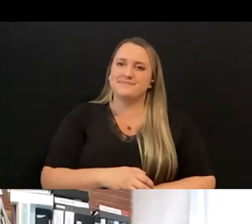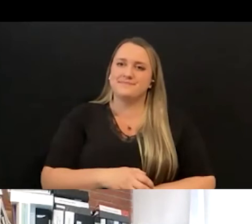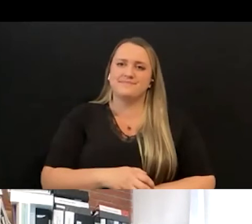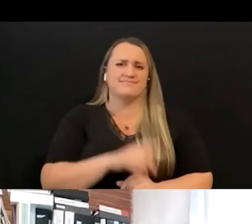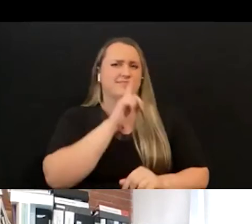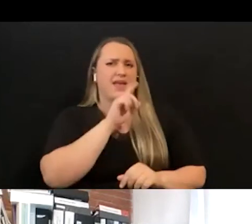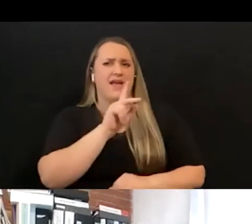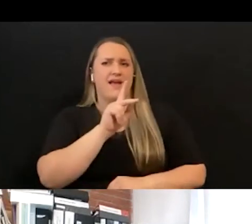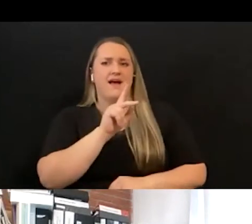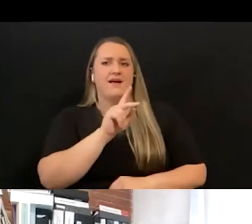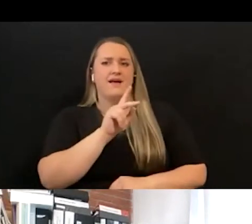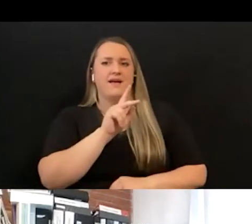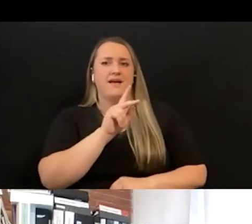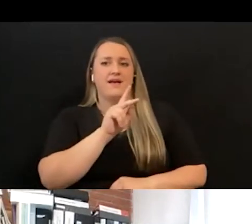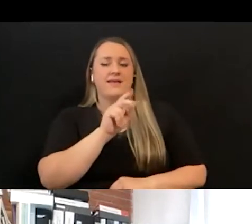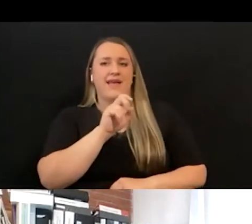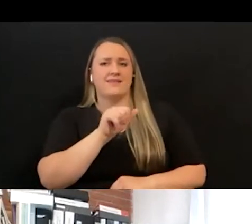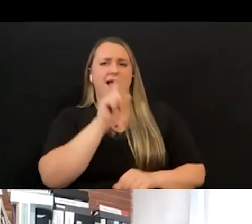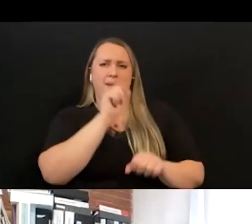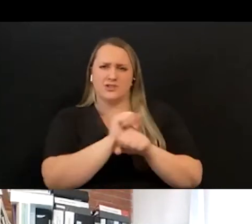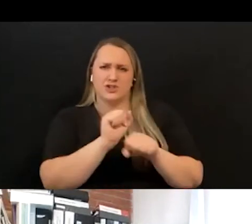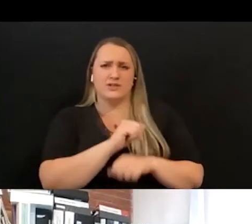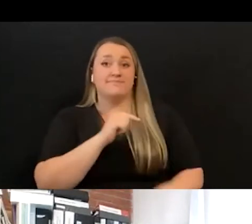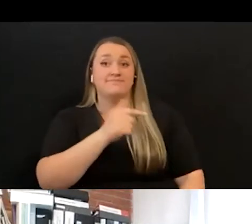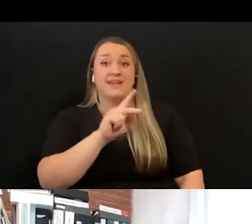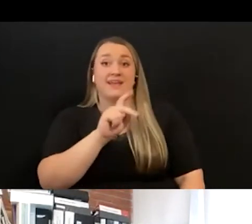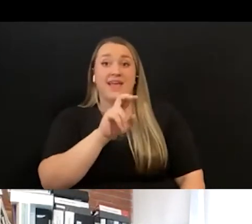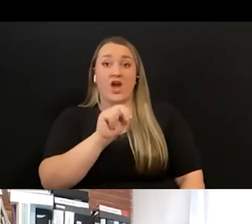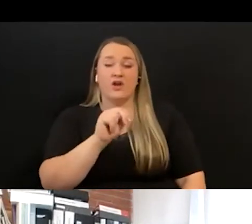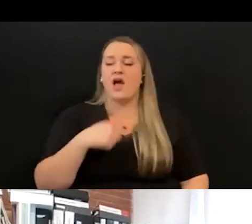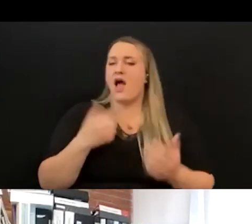Absolutely. And Karen? Yeah, just want to reiterate what